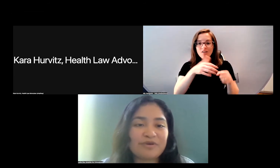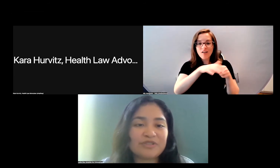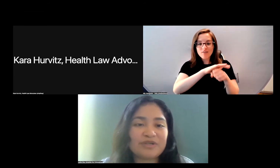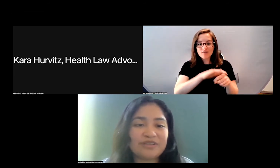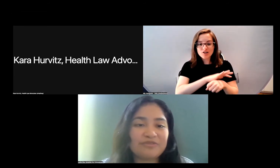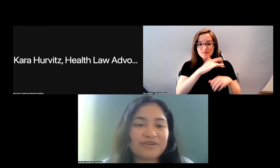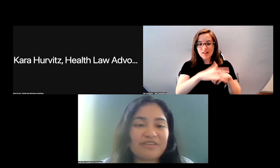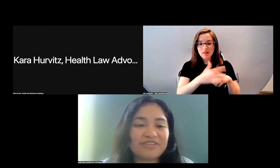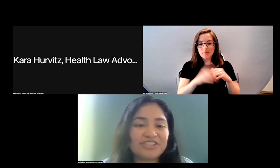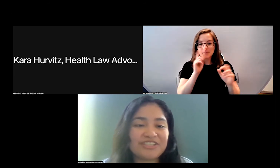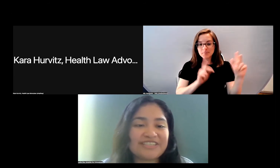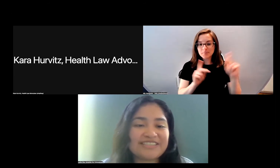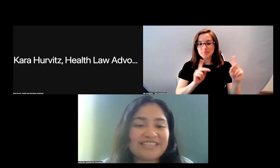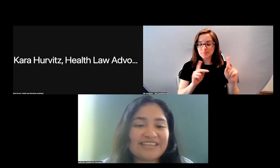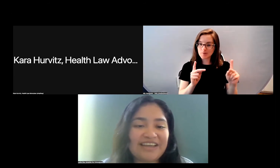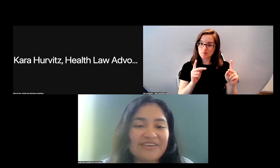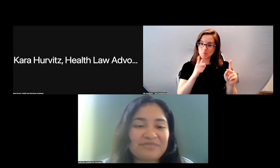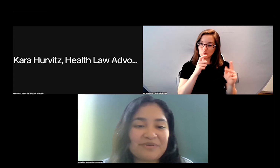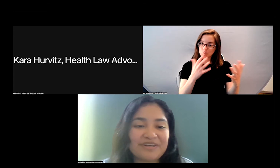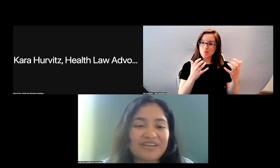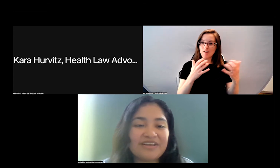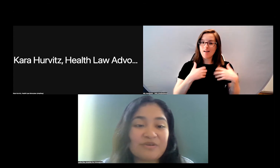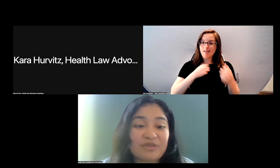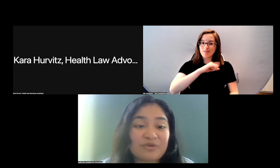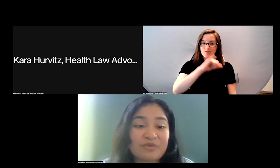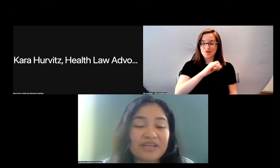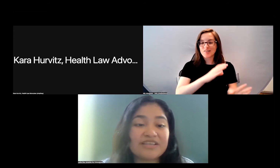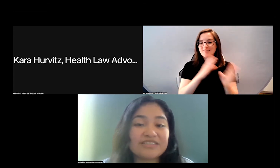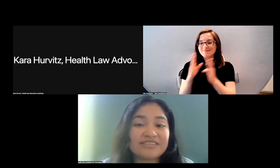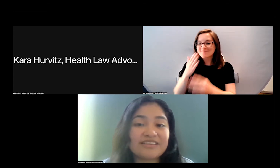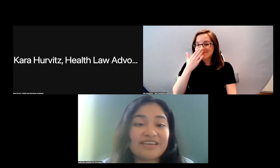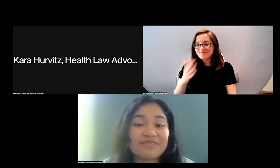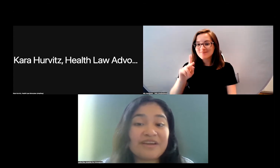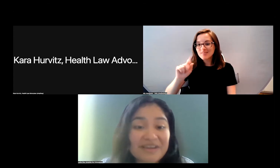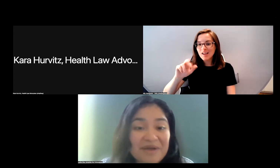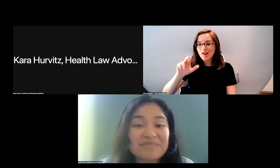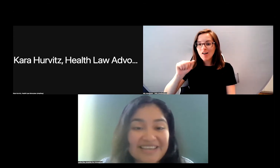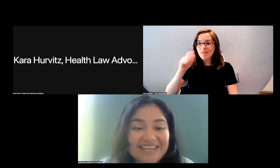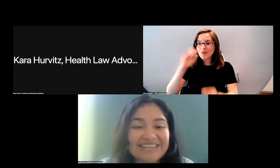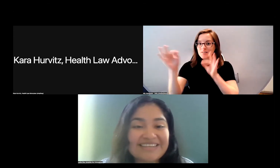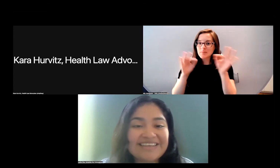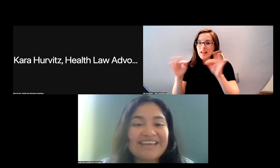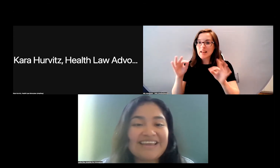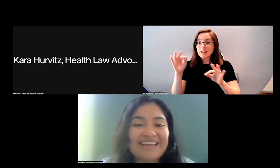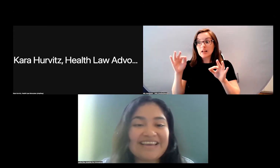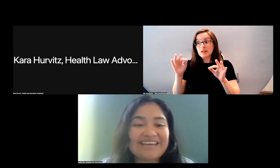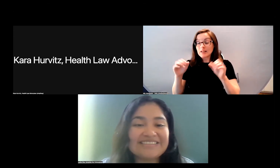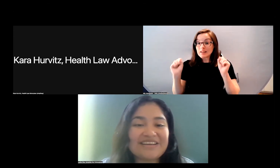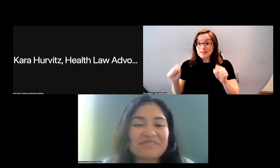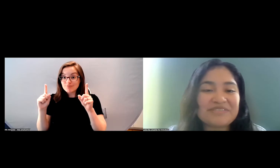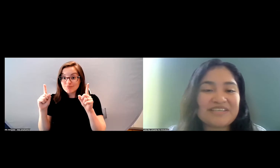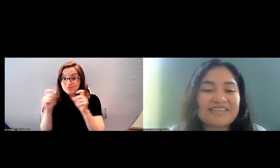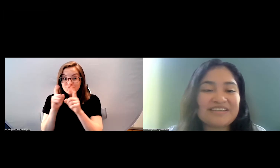available for folks who are looking for health insurance, and Kara for going through what is a very complicated